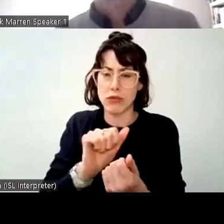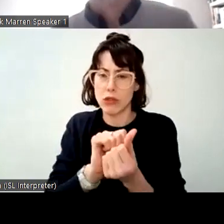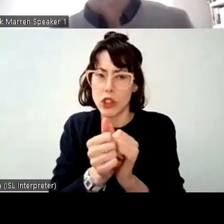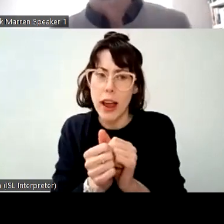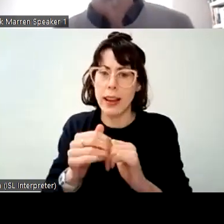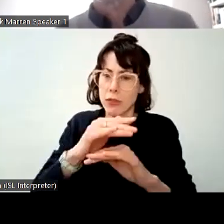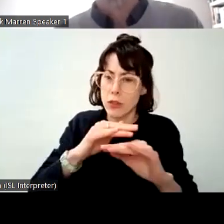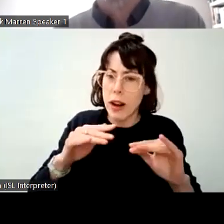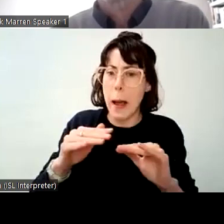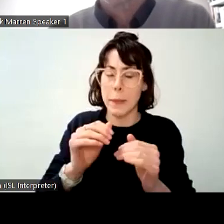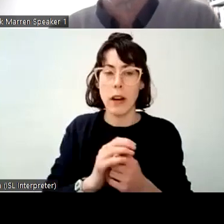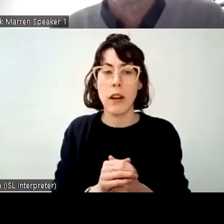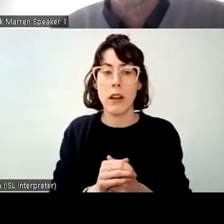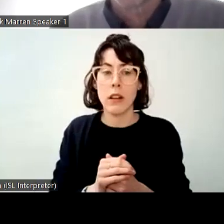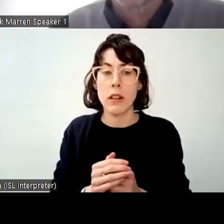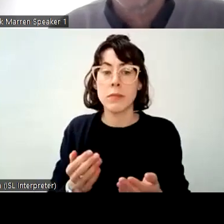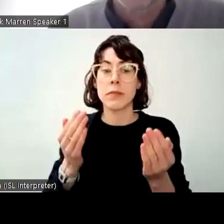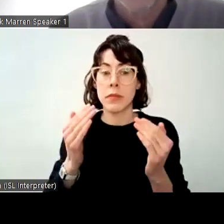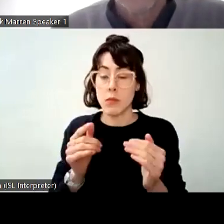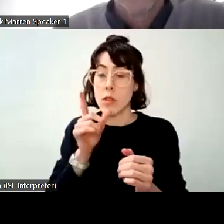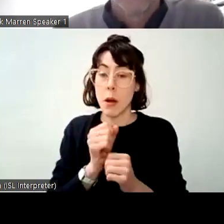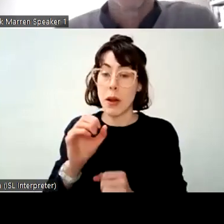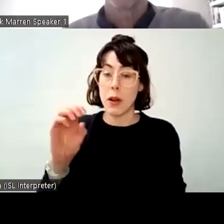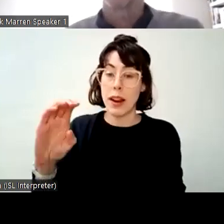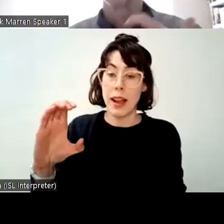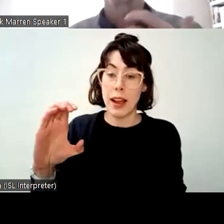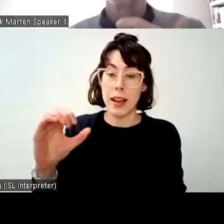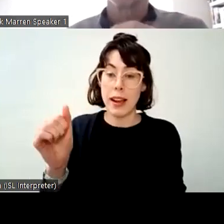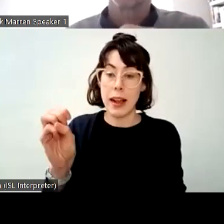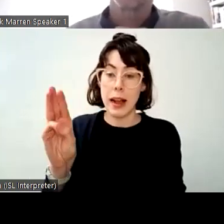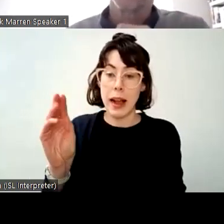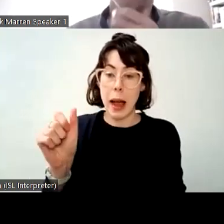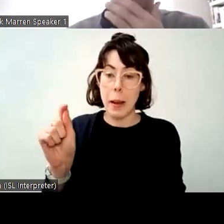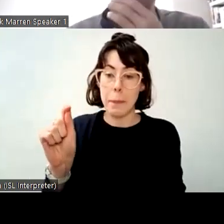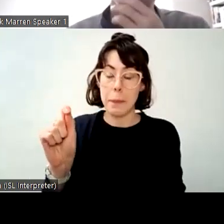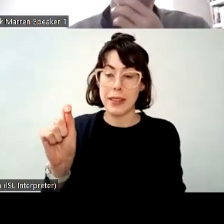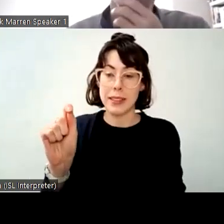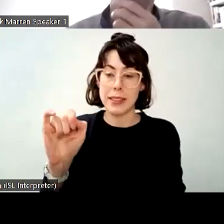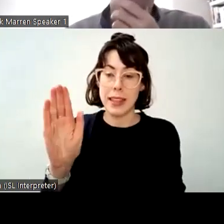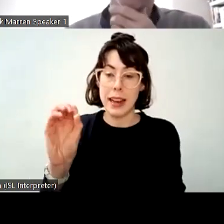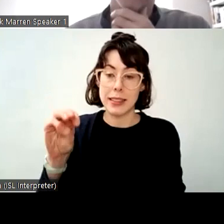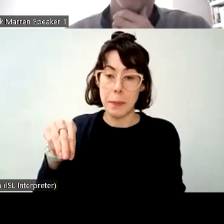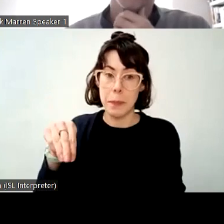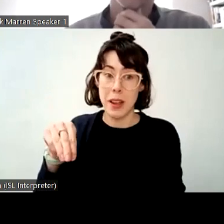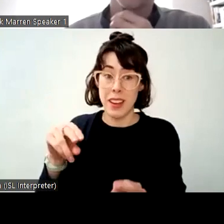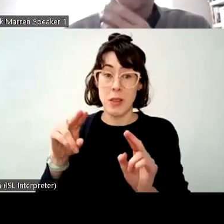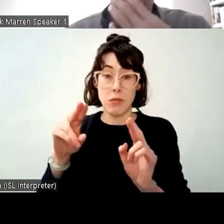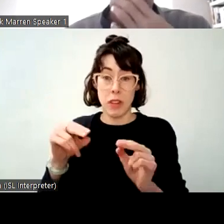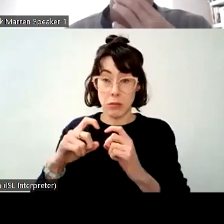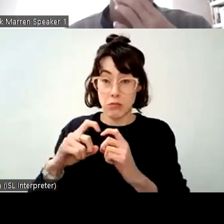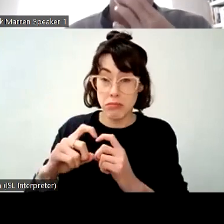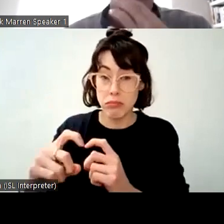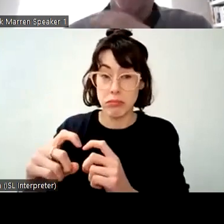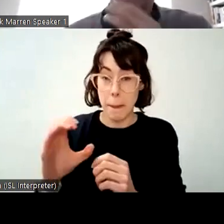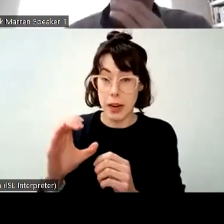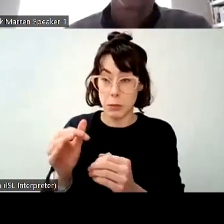capitalism itself and the sustainability of capitalism going forward. I suppose ultimately around the vision of what our